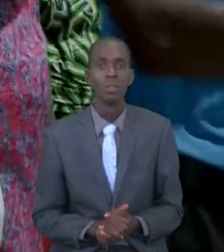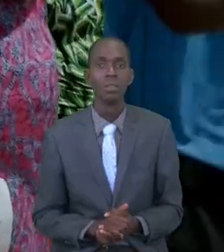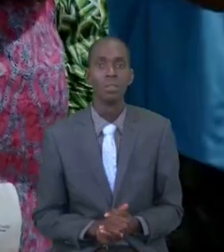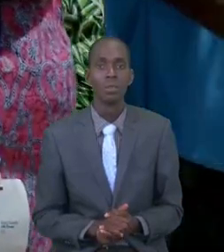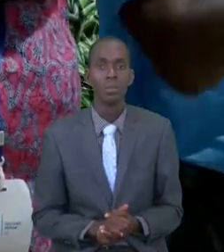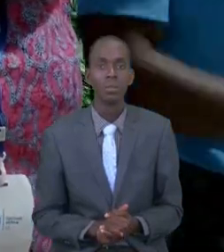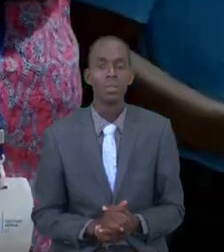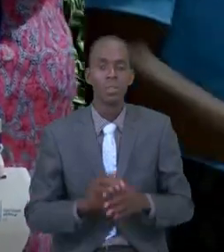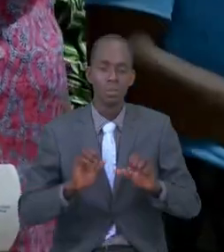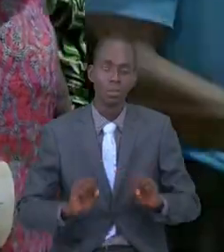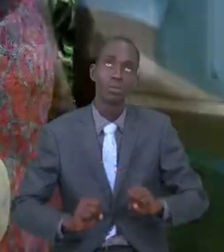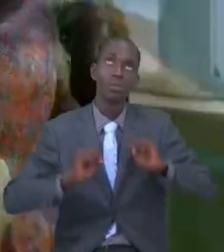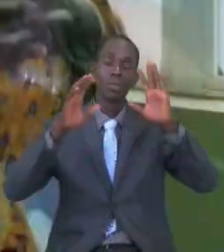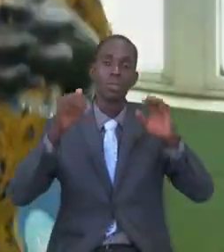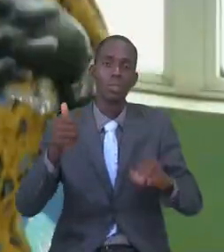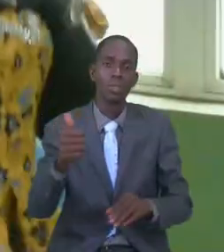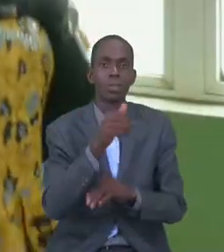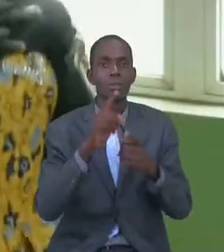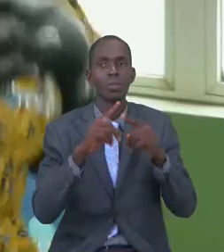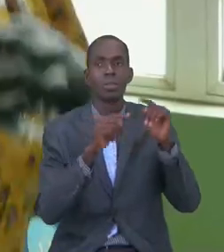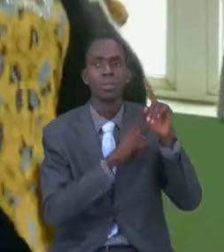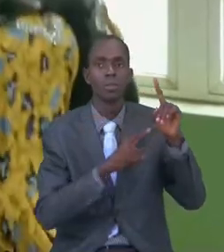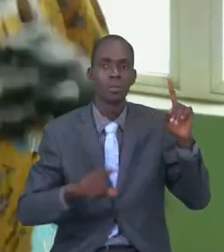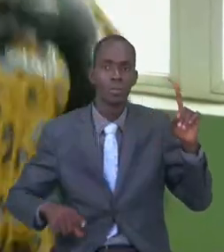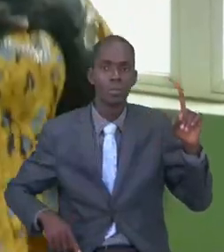Give yourself to the Lord.